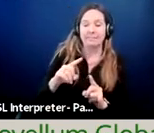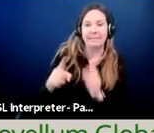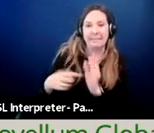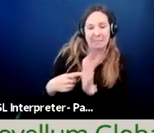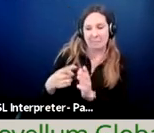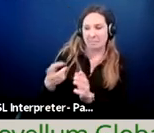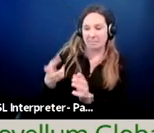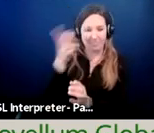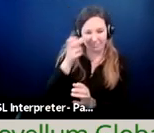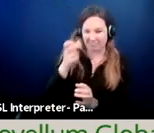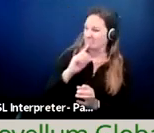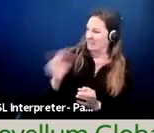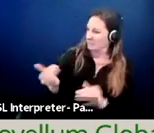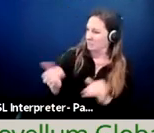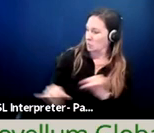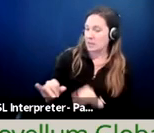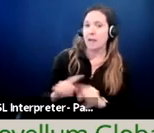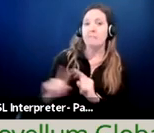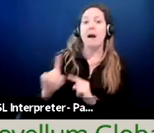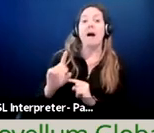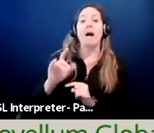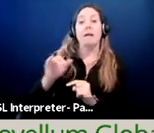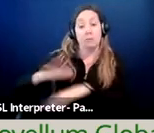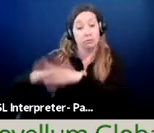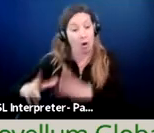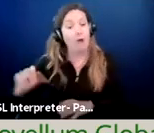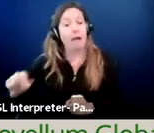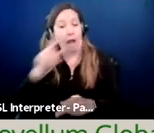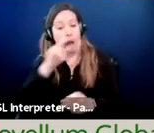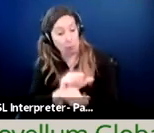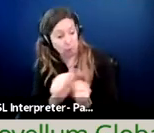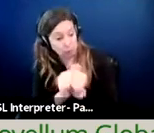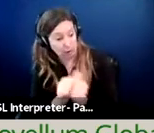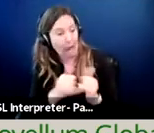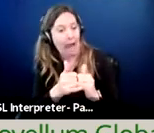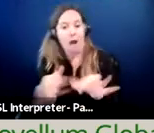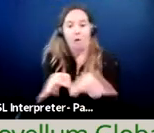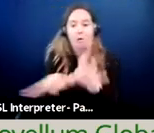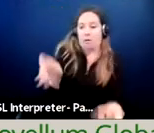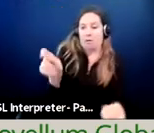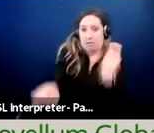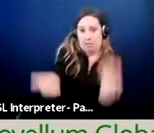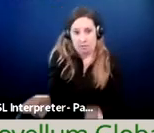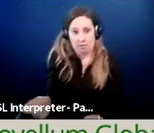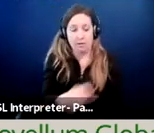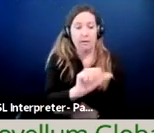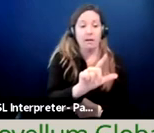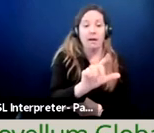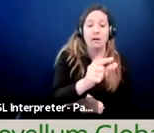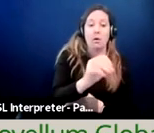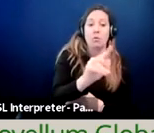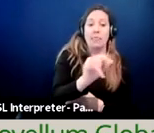where it's accepted by the CRA as innovative work. Like even using a keyword in IT, like algorithm sparks